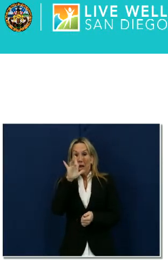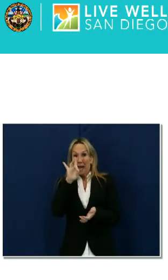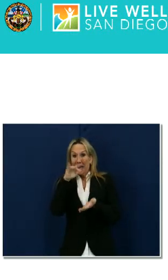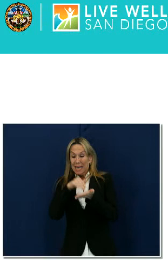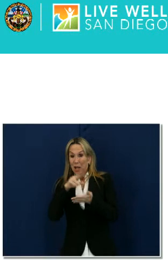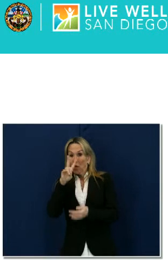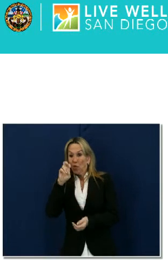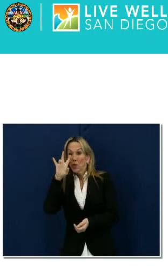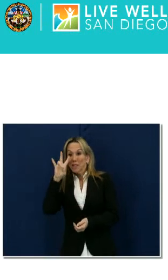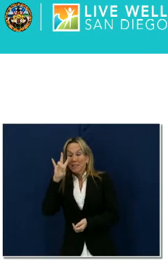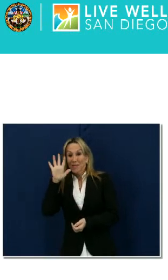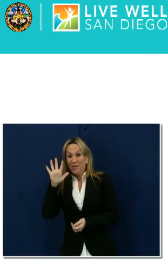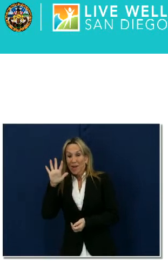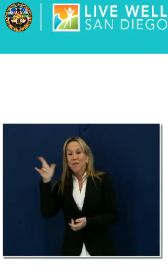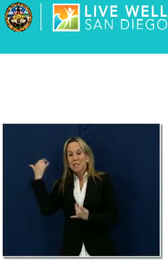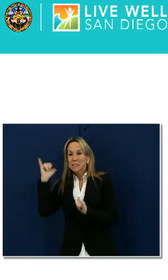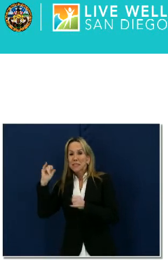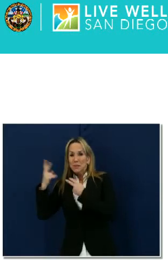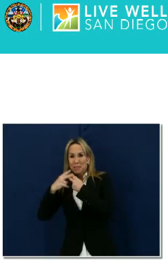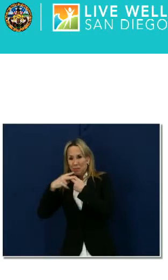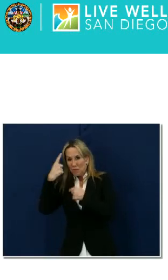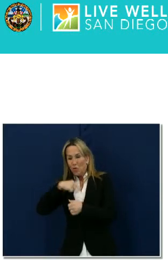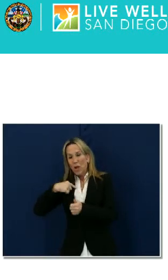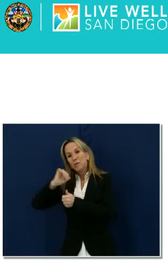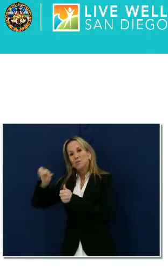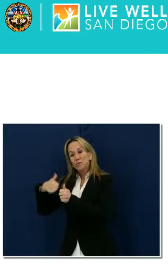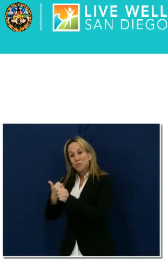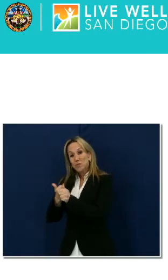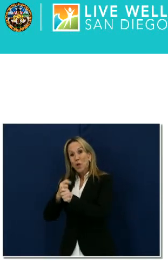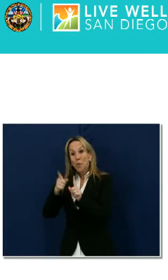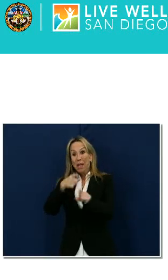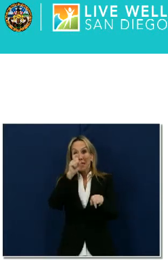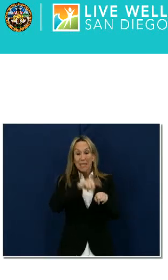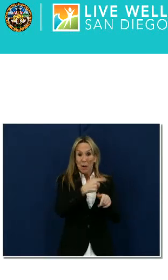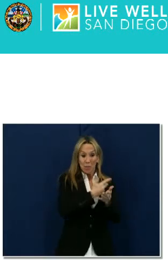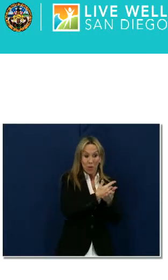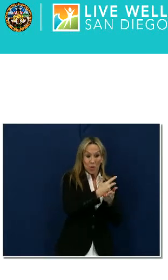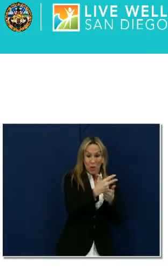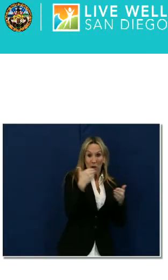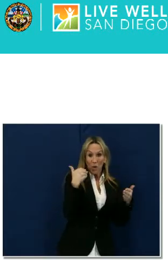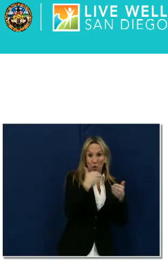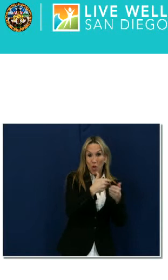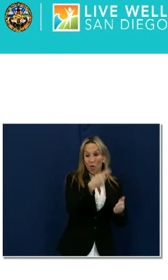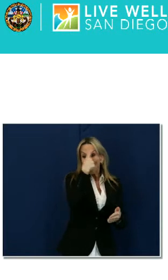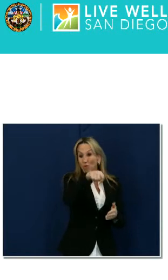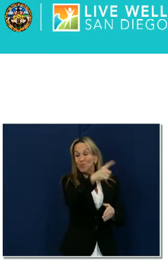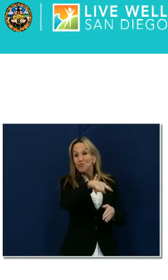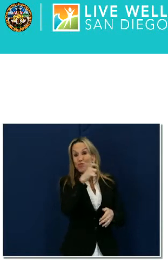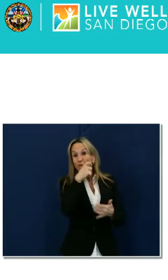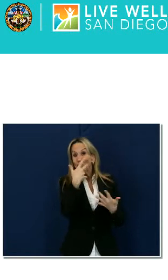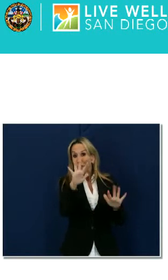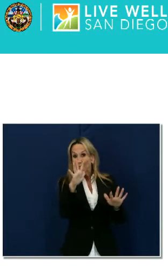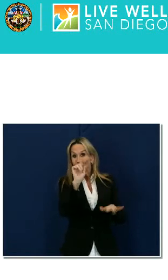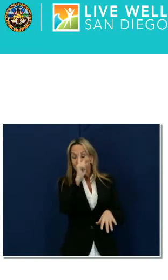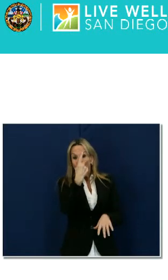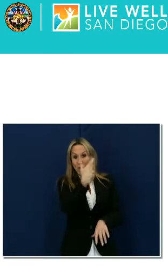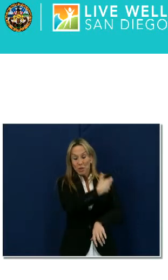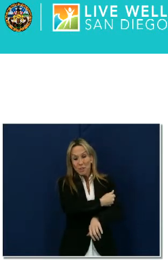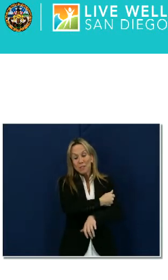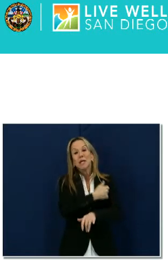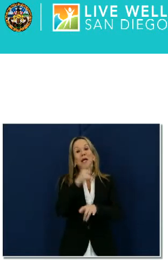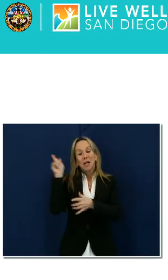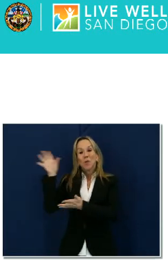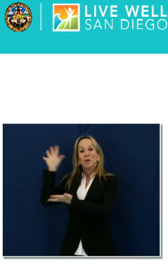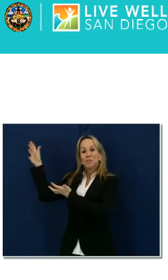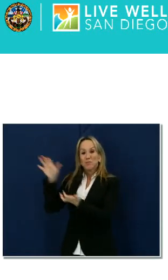arrive at the appropriate point so those same individuals can get their second dose. As we get more batches of vaccines, that will be